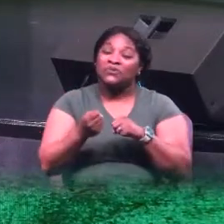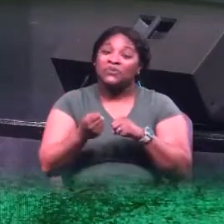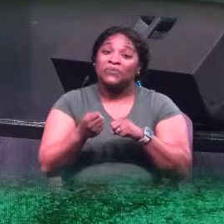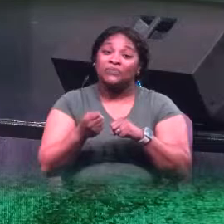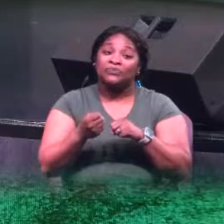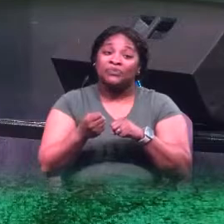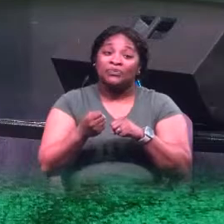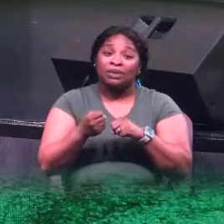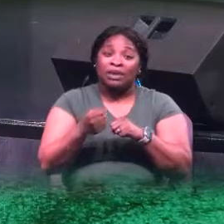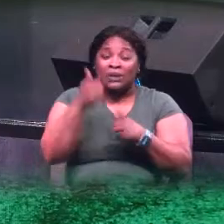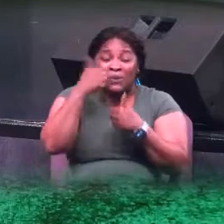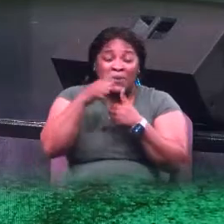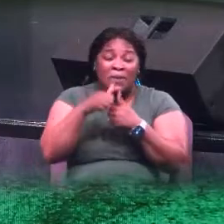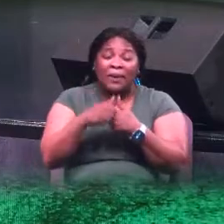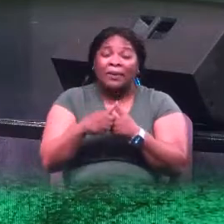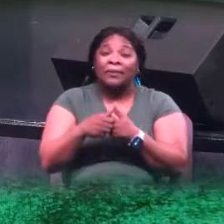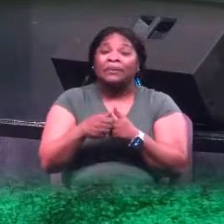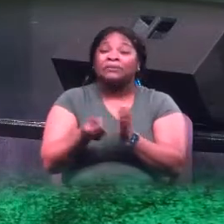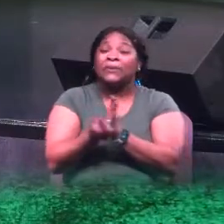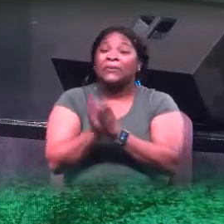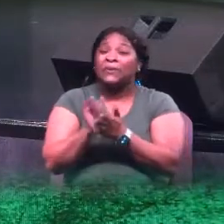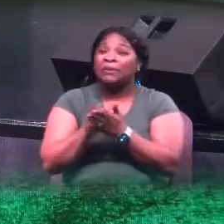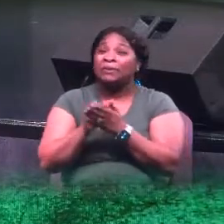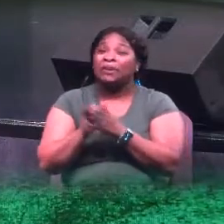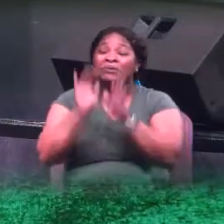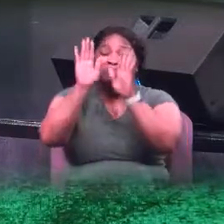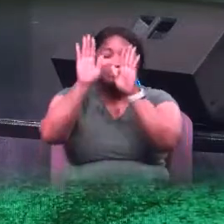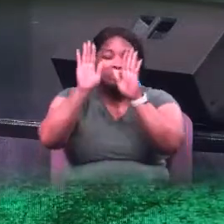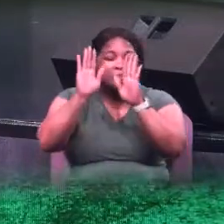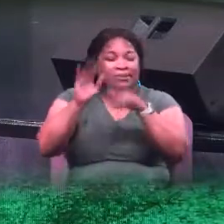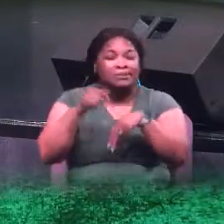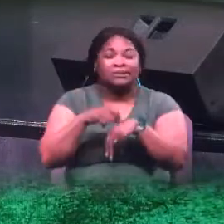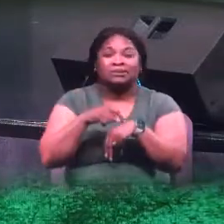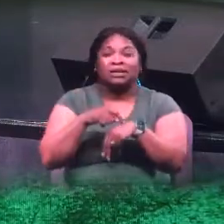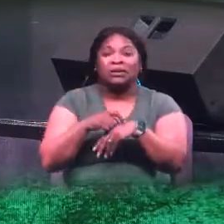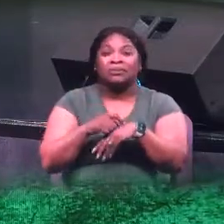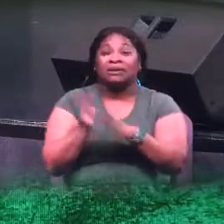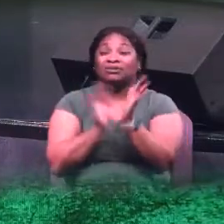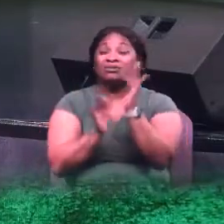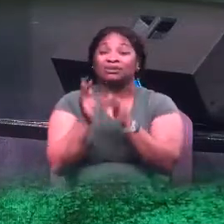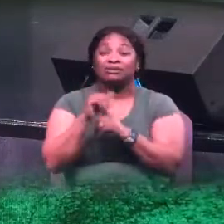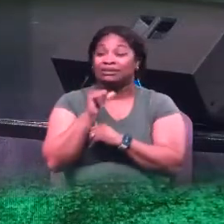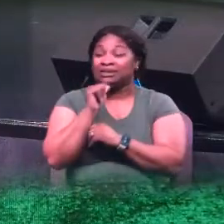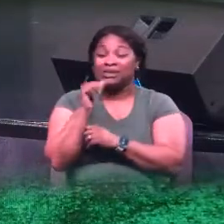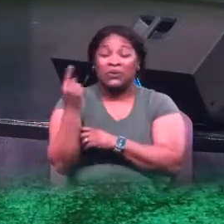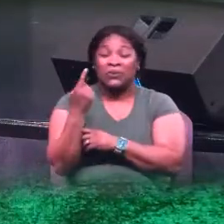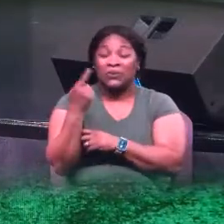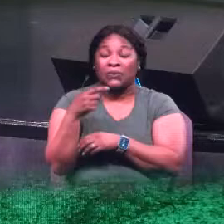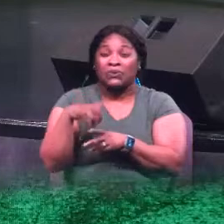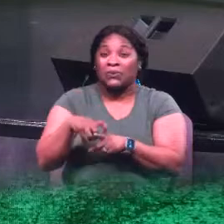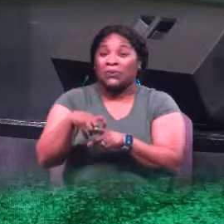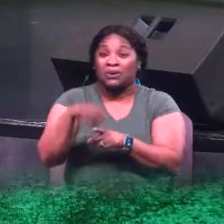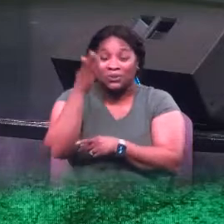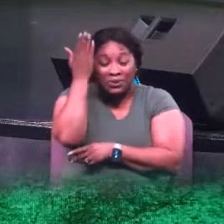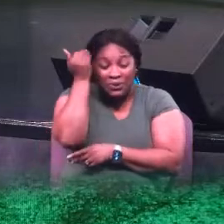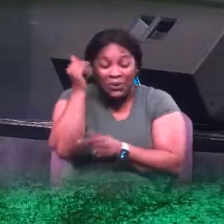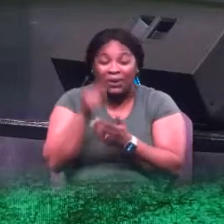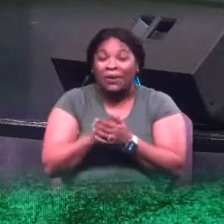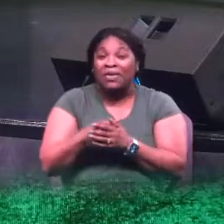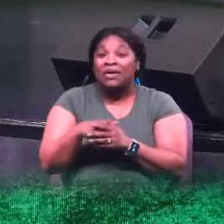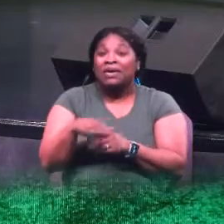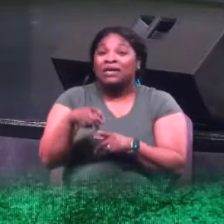reminiscing in Jerusalem at a time that was a glorious time. And so Jesus is not just riding on a donkey.